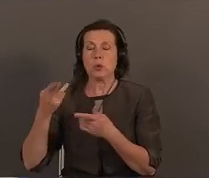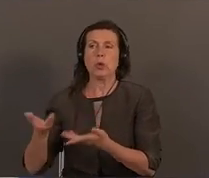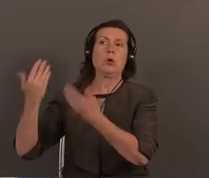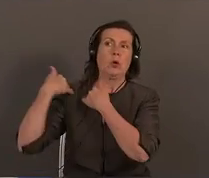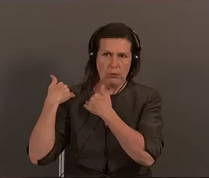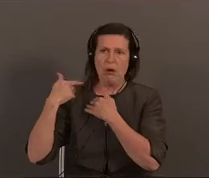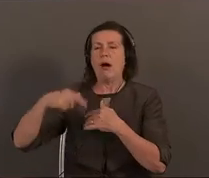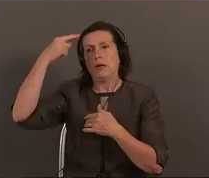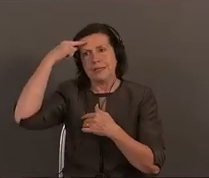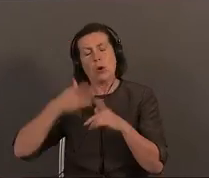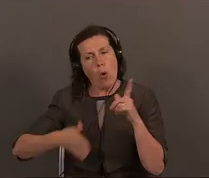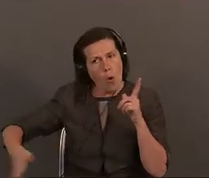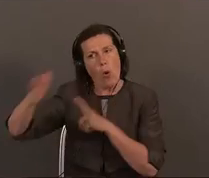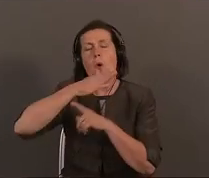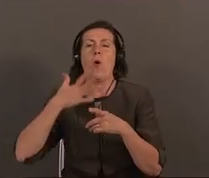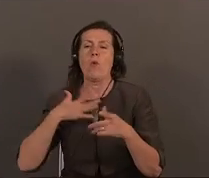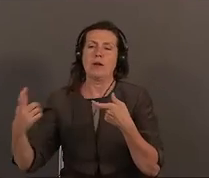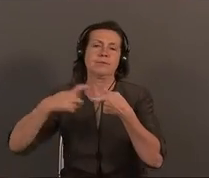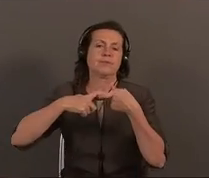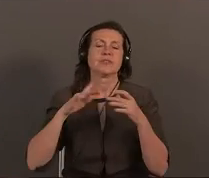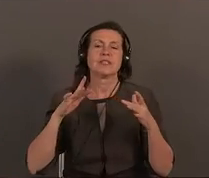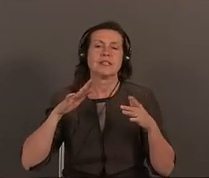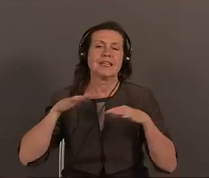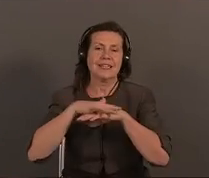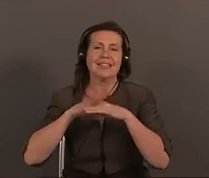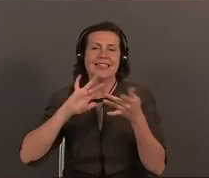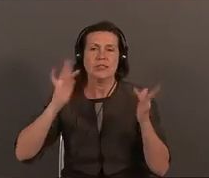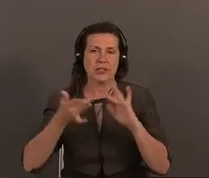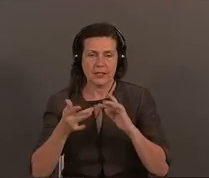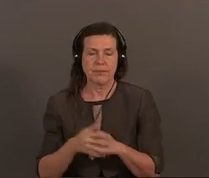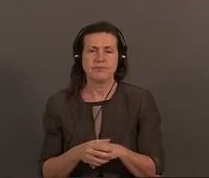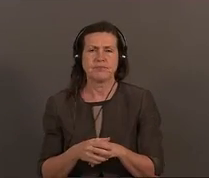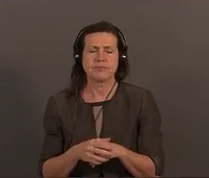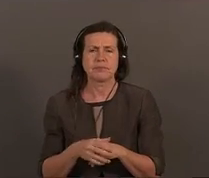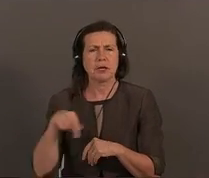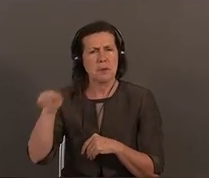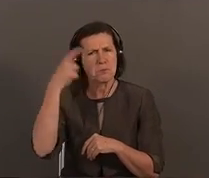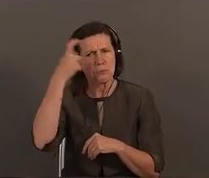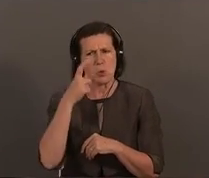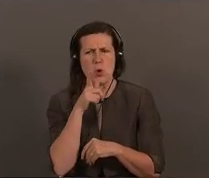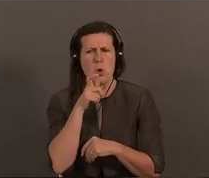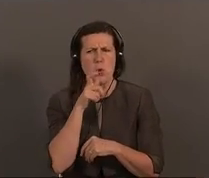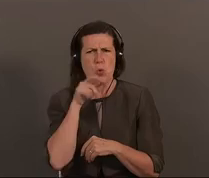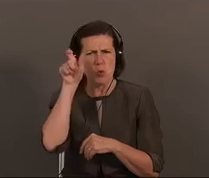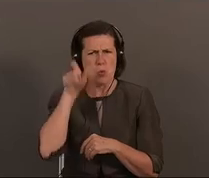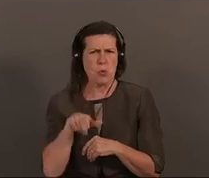course. Thank you very much. Now, in case you all wonder who is this gentleman half hidden